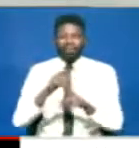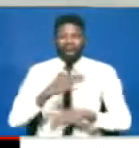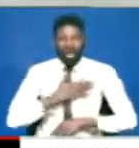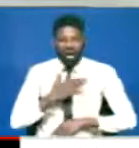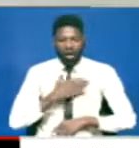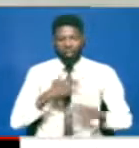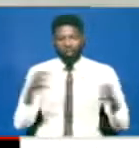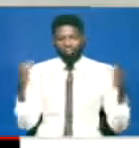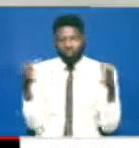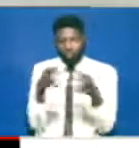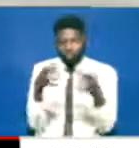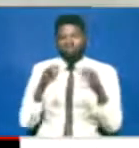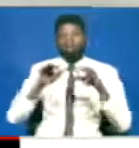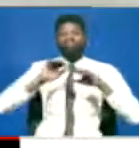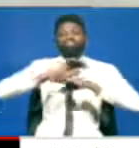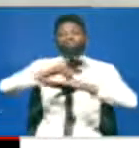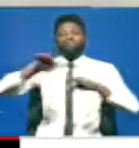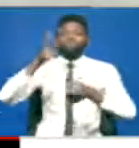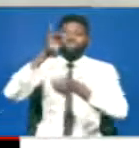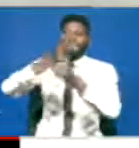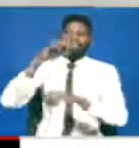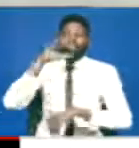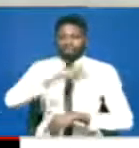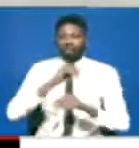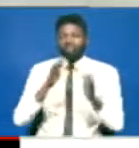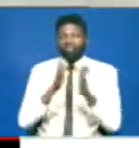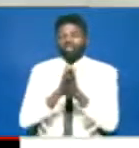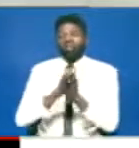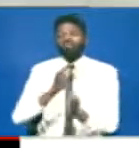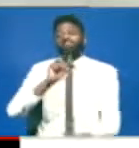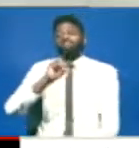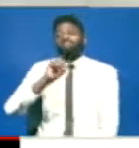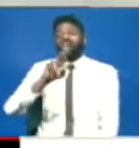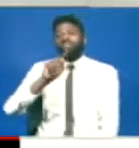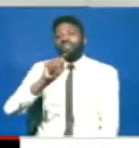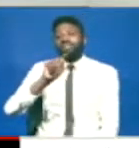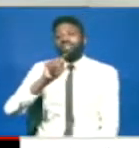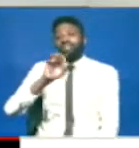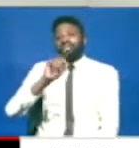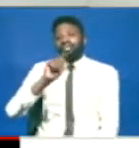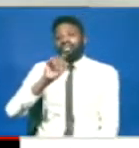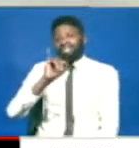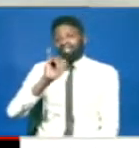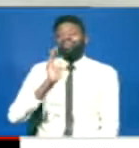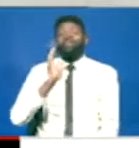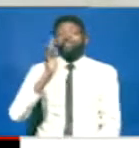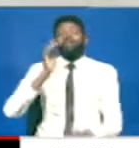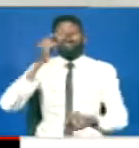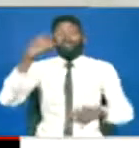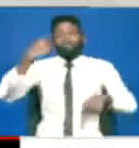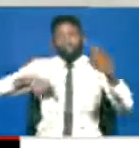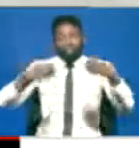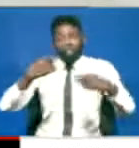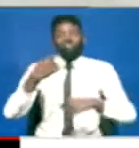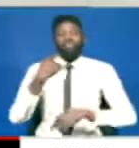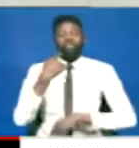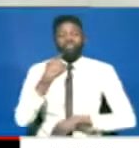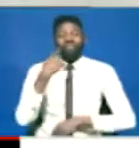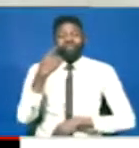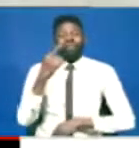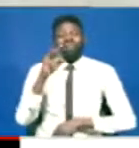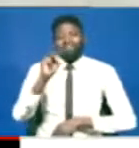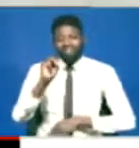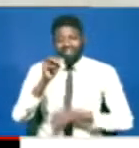the swimmers led by Muteti, who will be competing in the 100